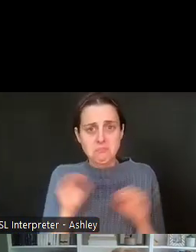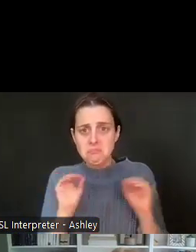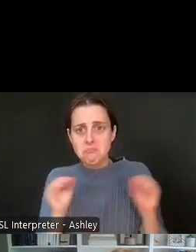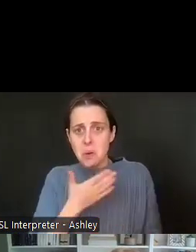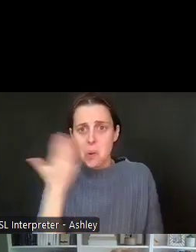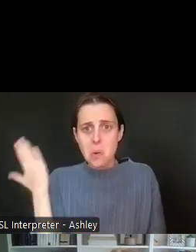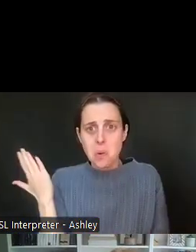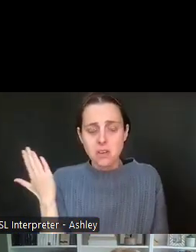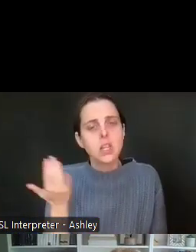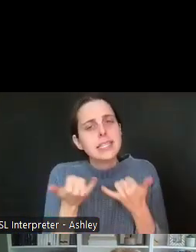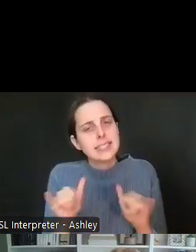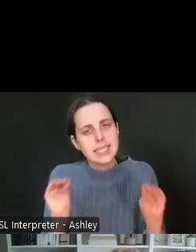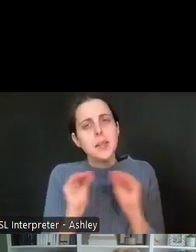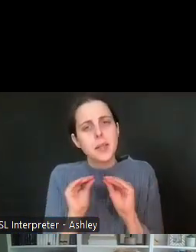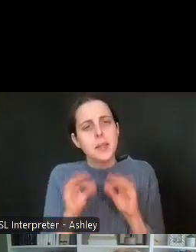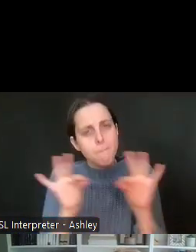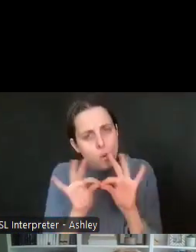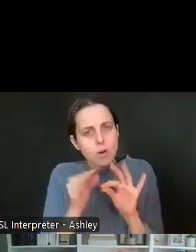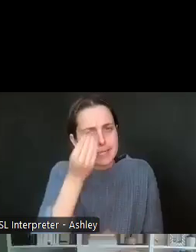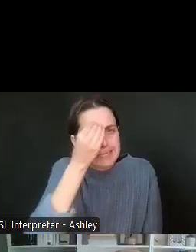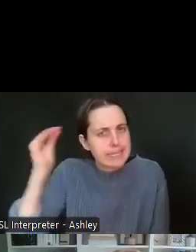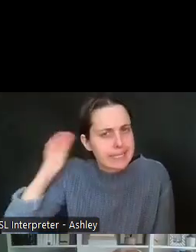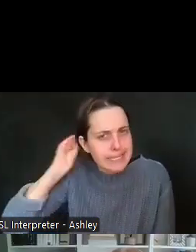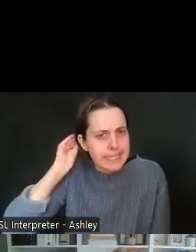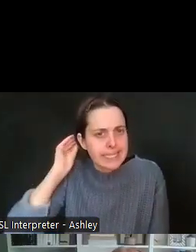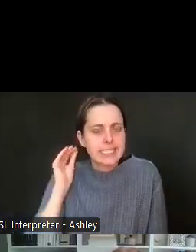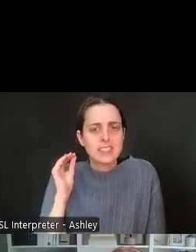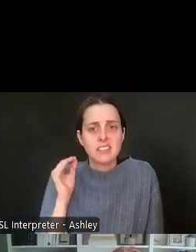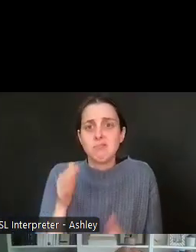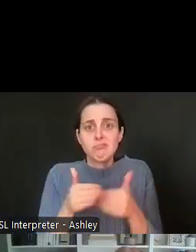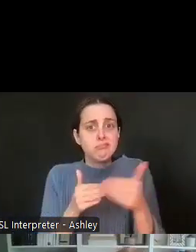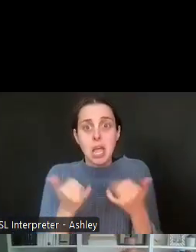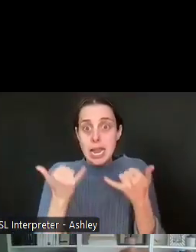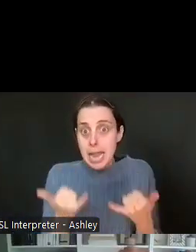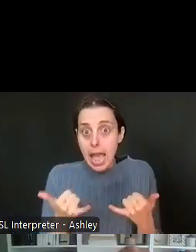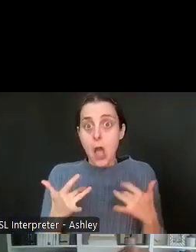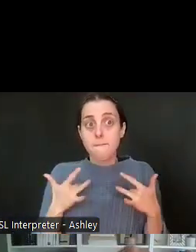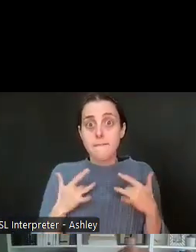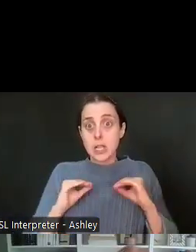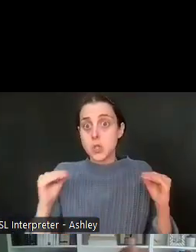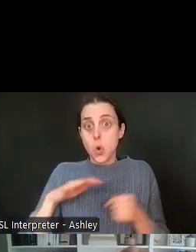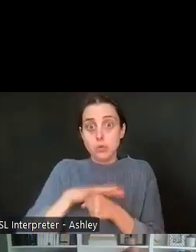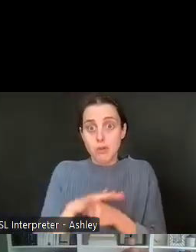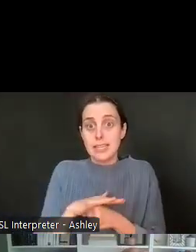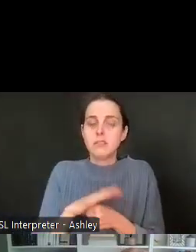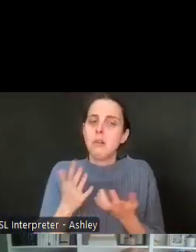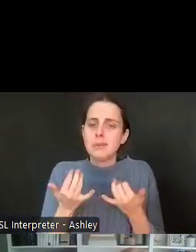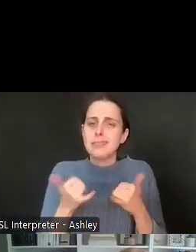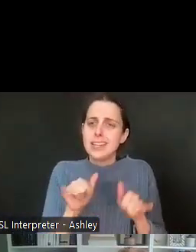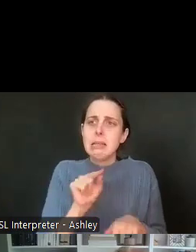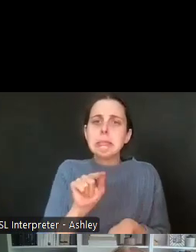important that you know this because even though you may not, it's very likely that the people around you